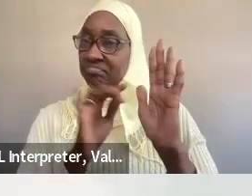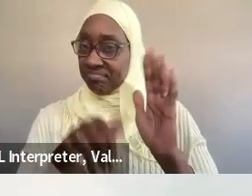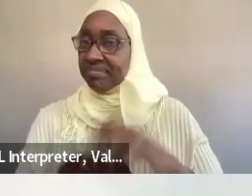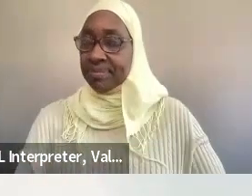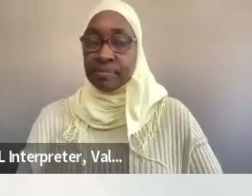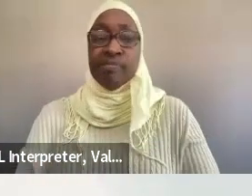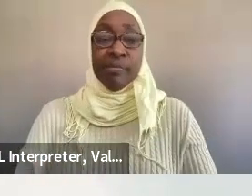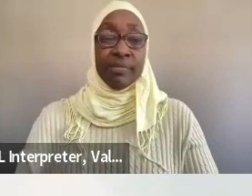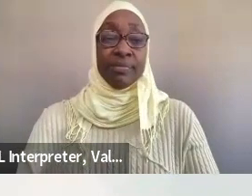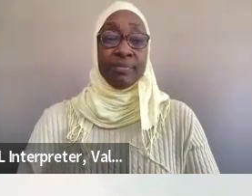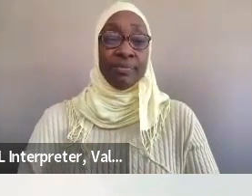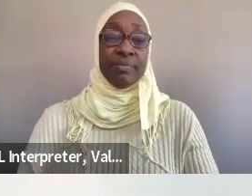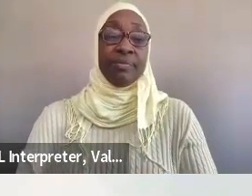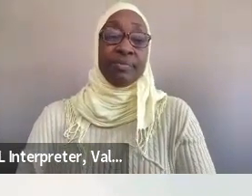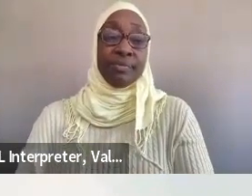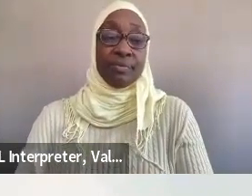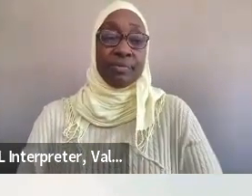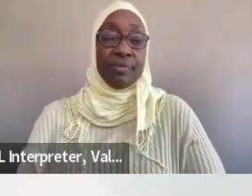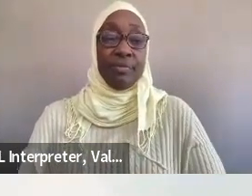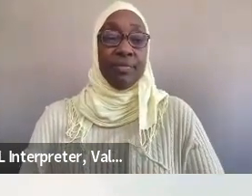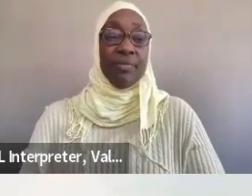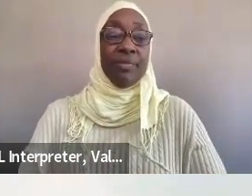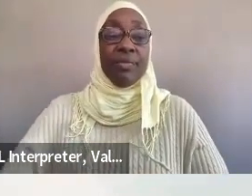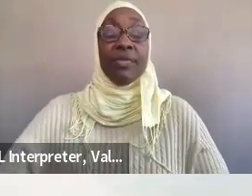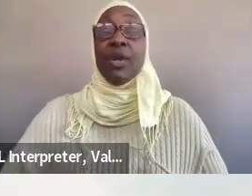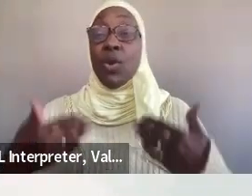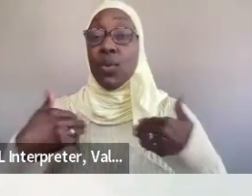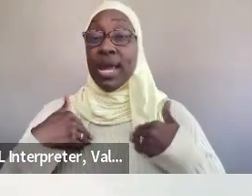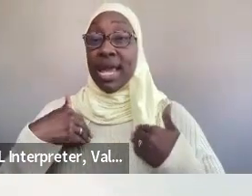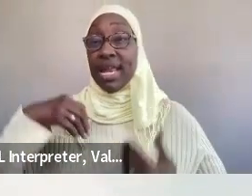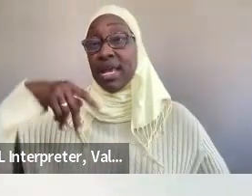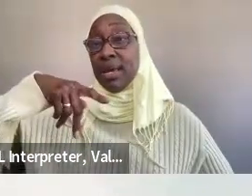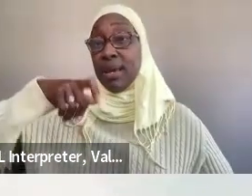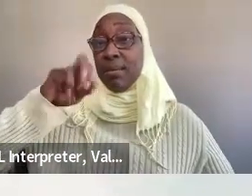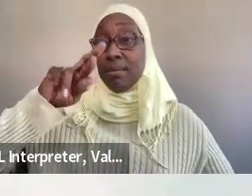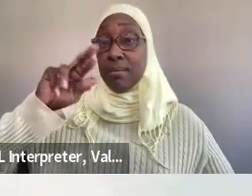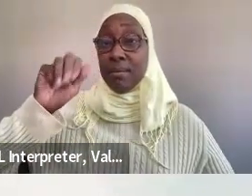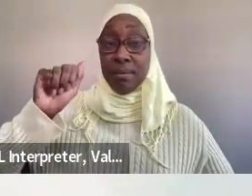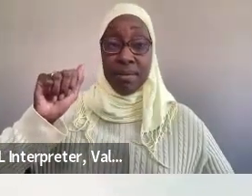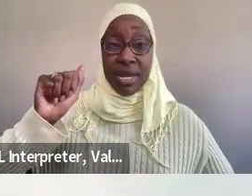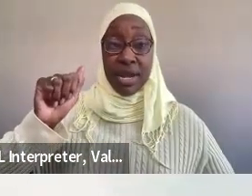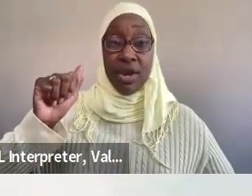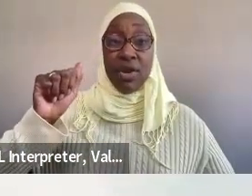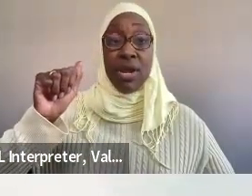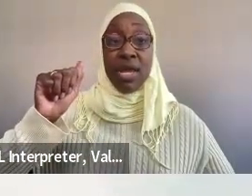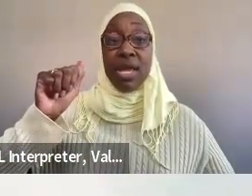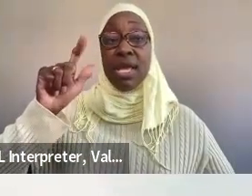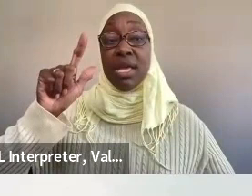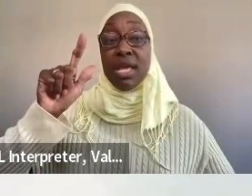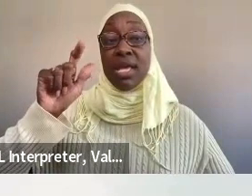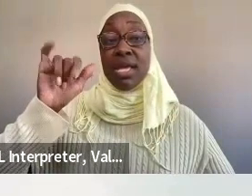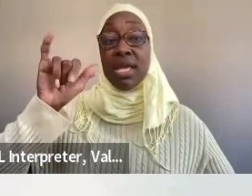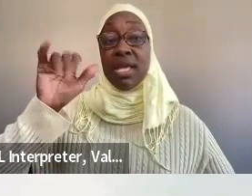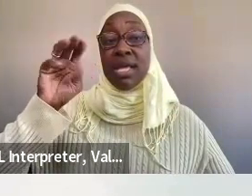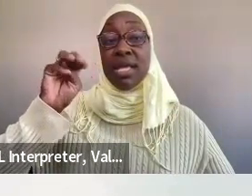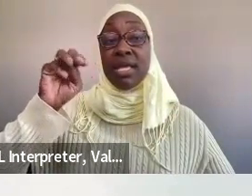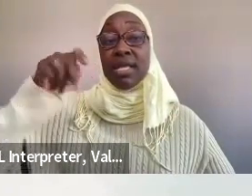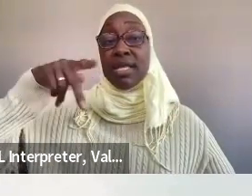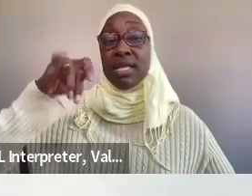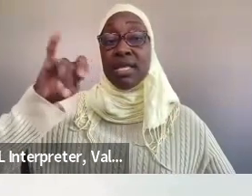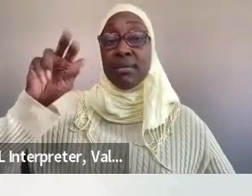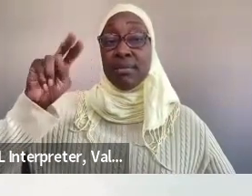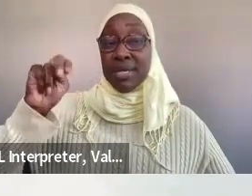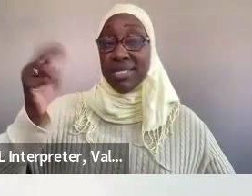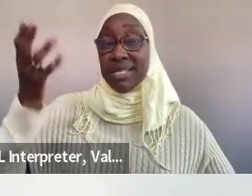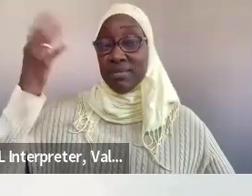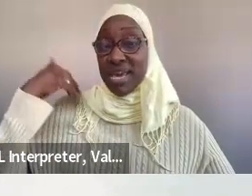a Paralympian panel in the past with Tyler Walker, who was a Paralympic skier that I believe has graduated from Northeastern. I think he